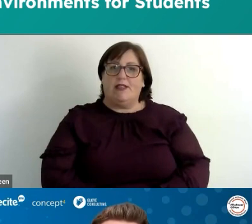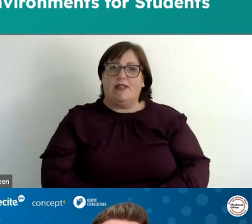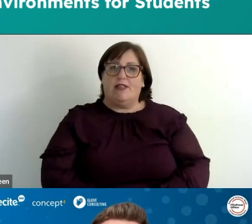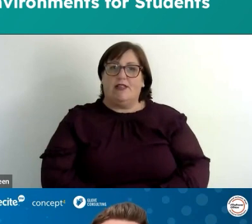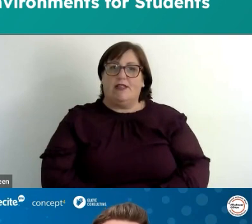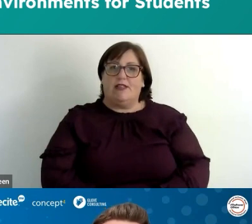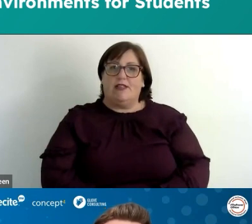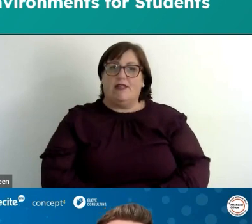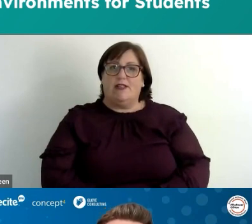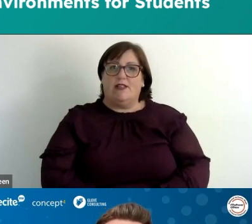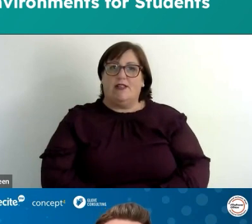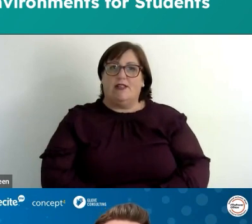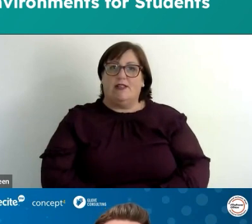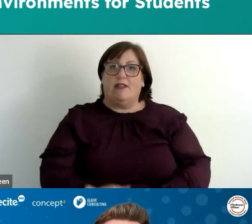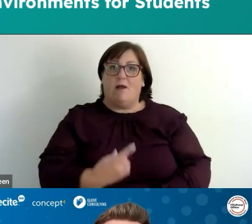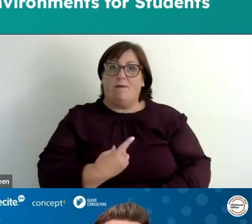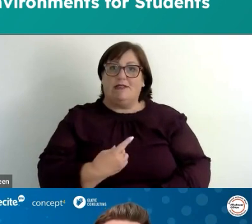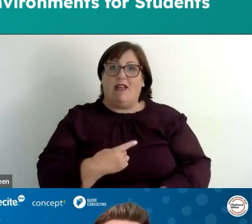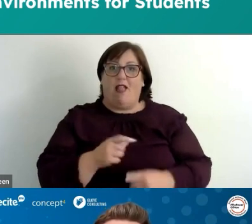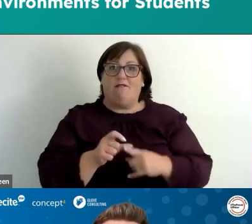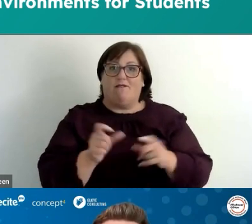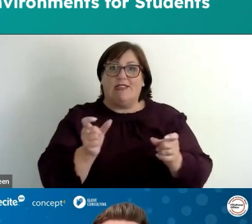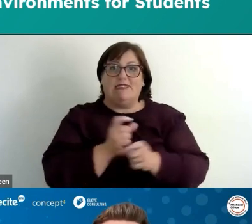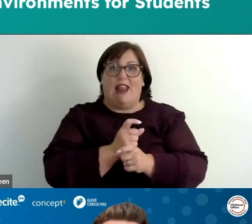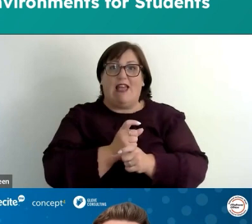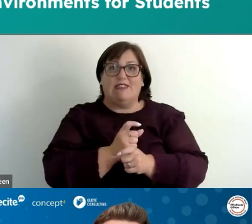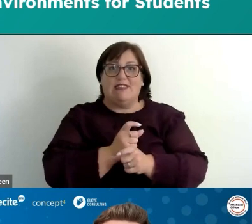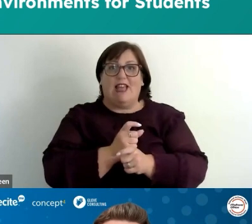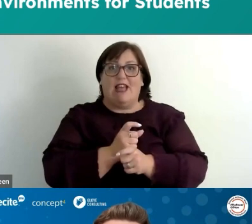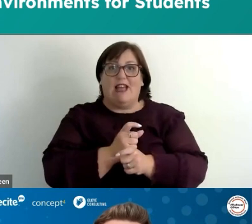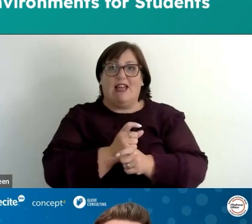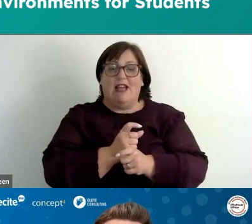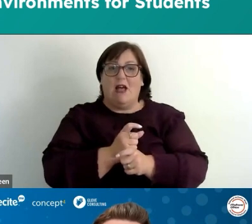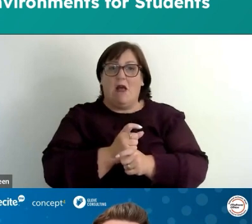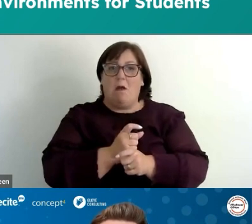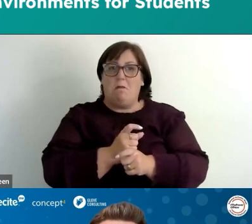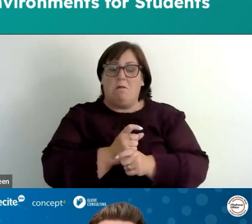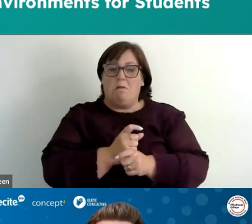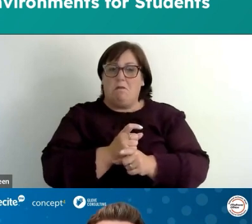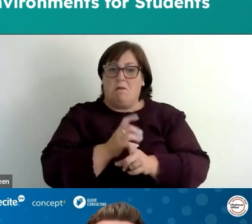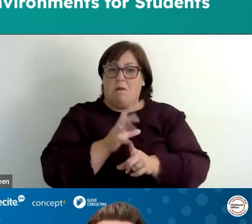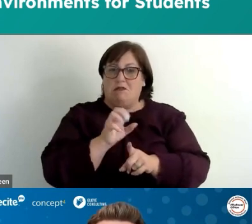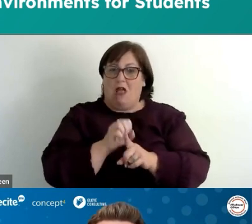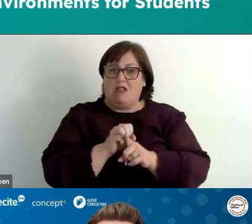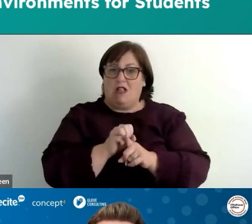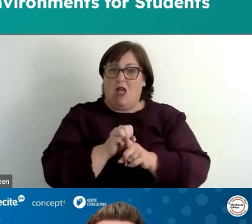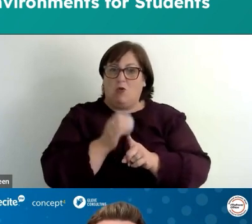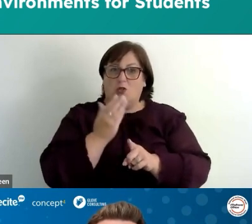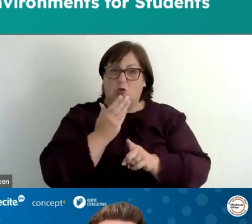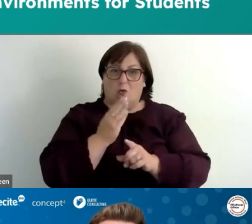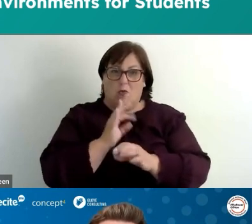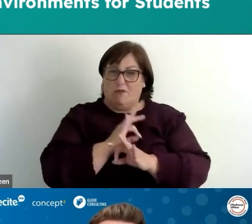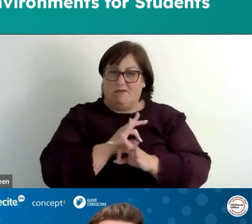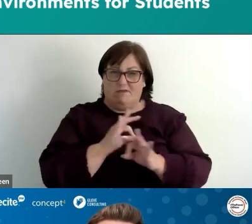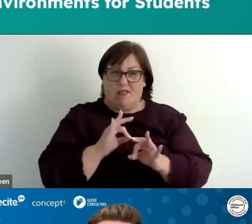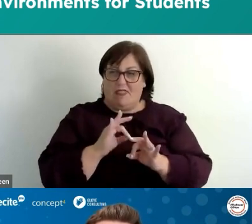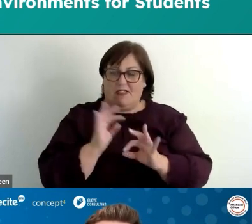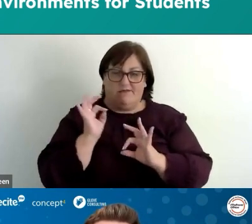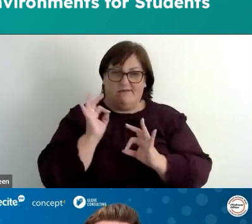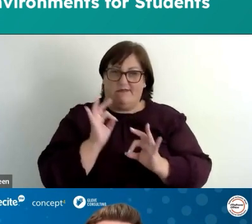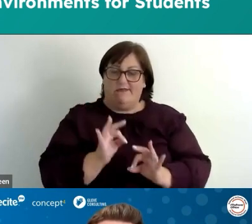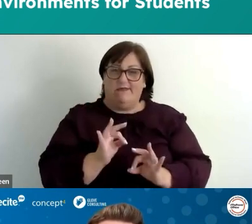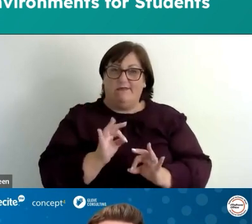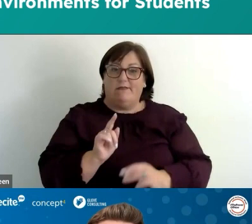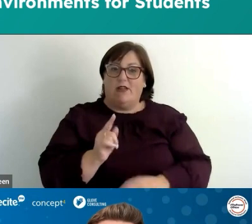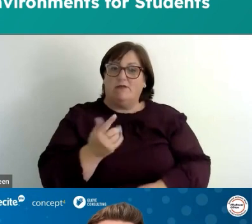I'm actually dyslexic myself. Something that I was never diagnosed at school. It's just something that with joining Recite,